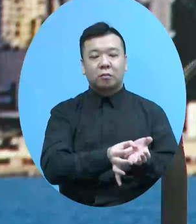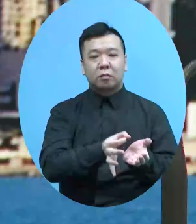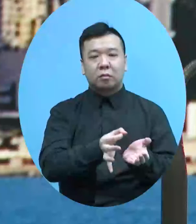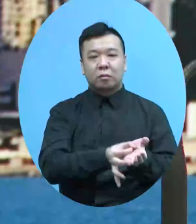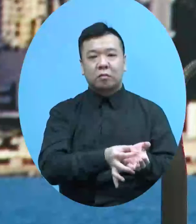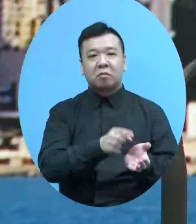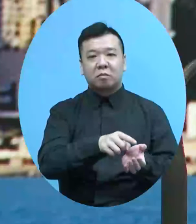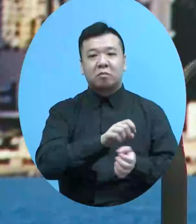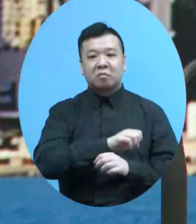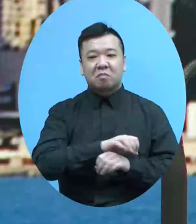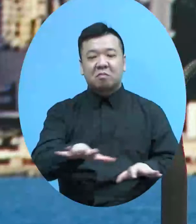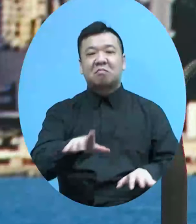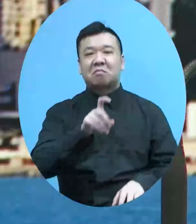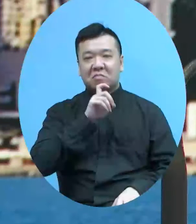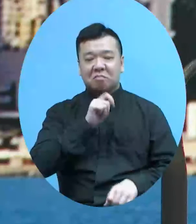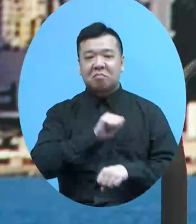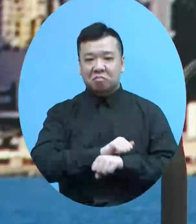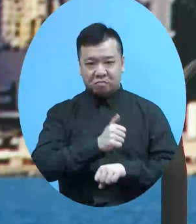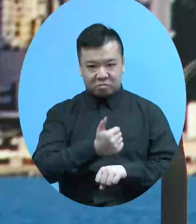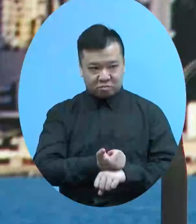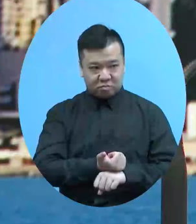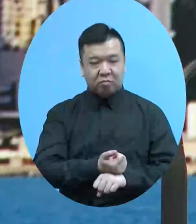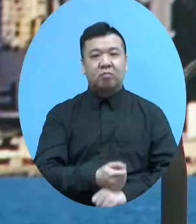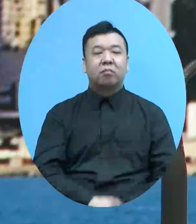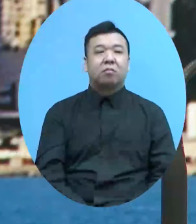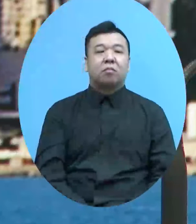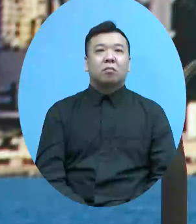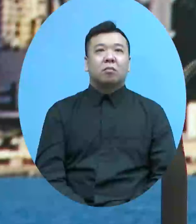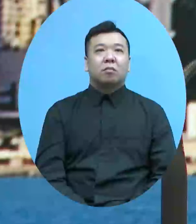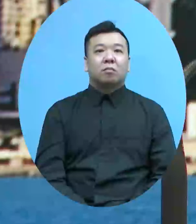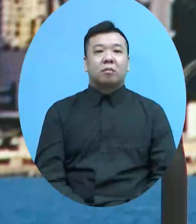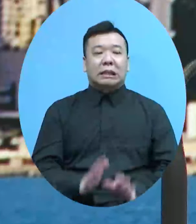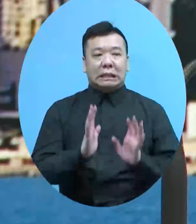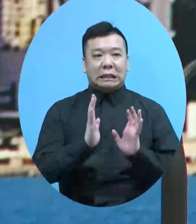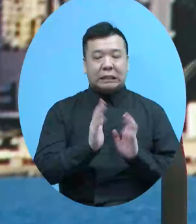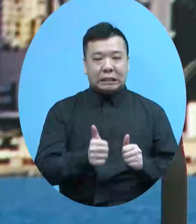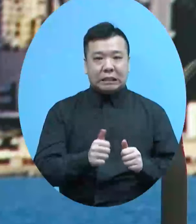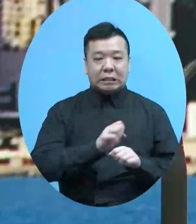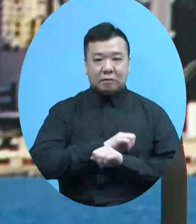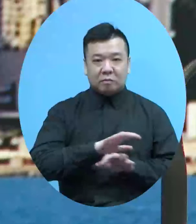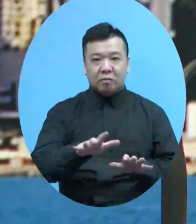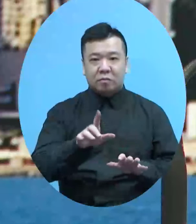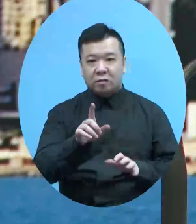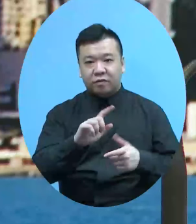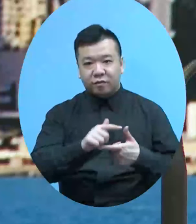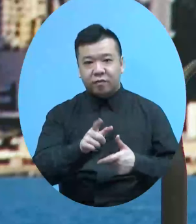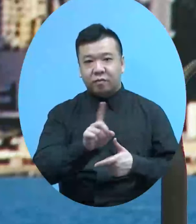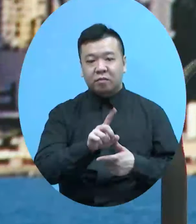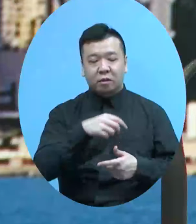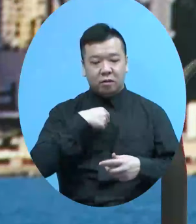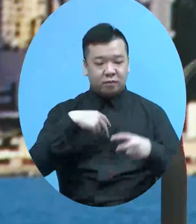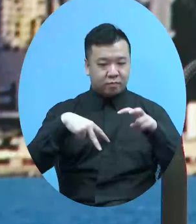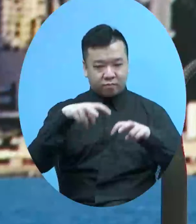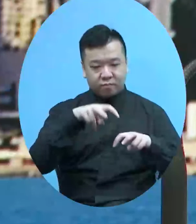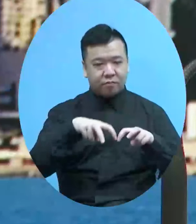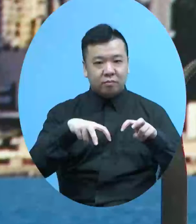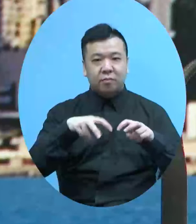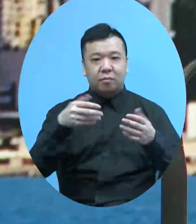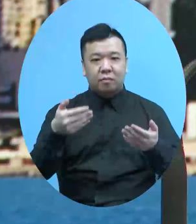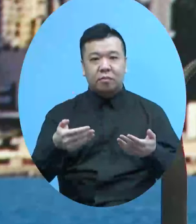so but the exact route of transmission is still being under investigationso the patient had attended